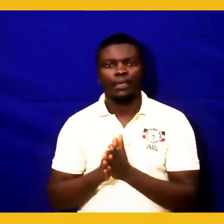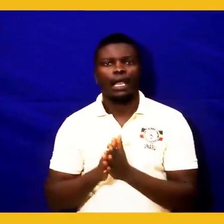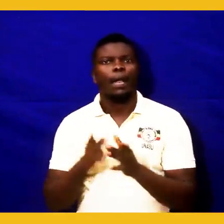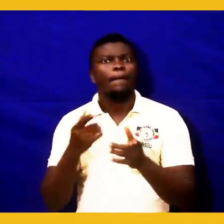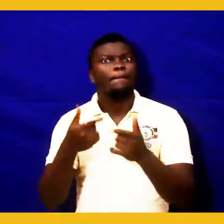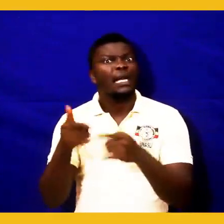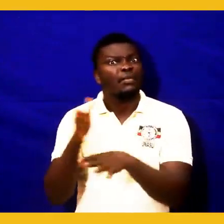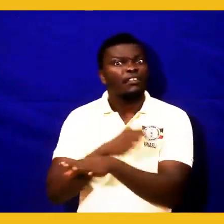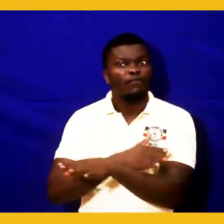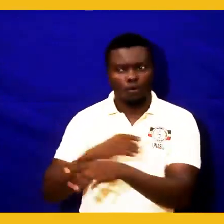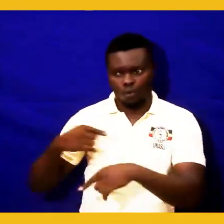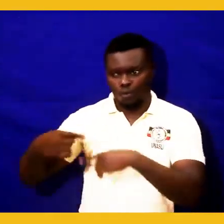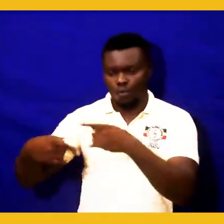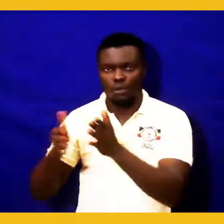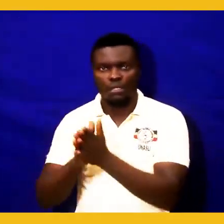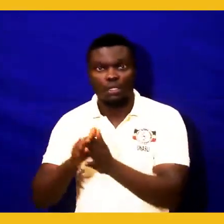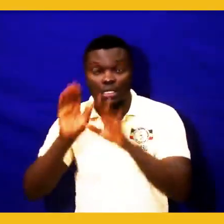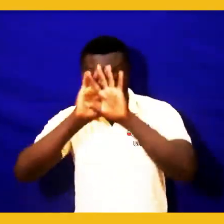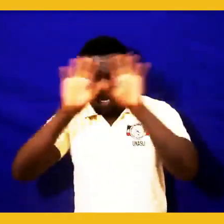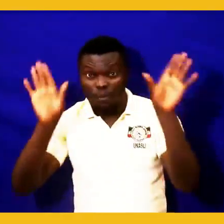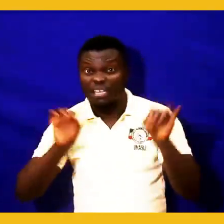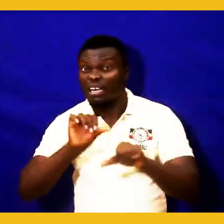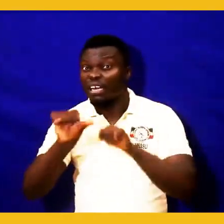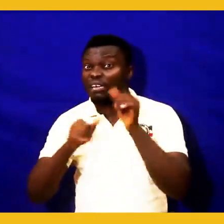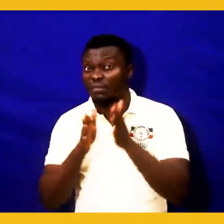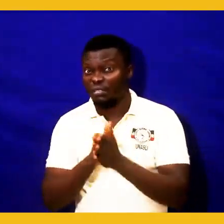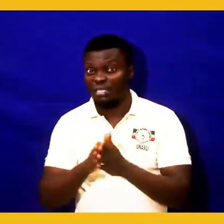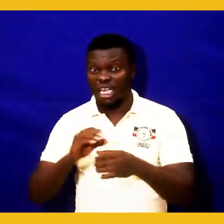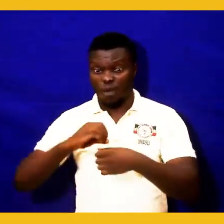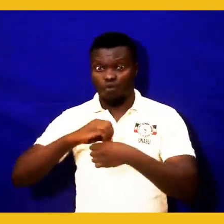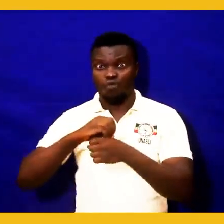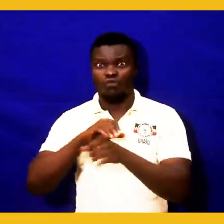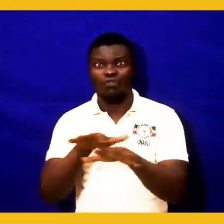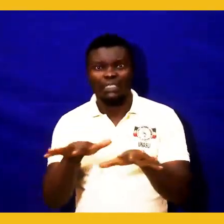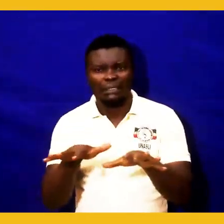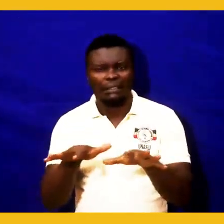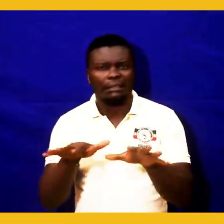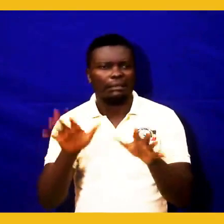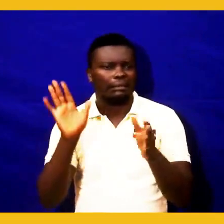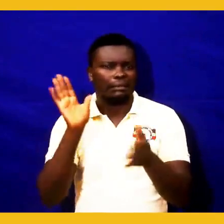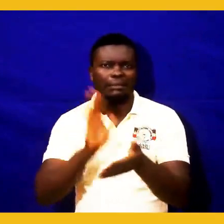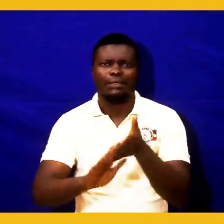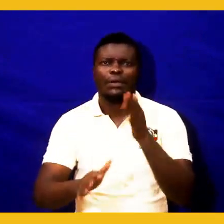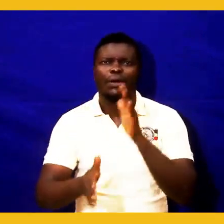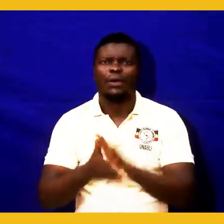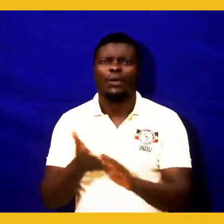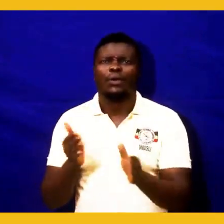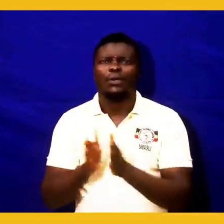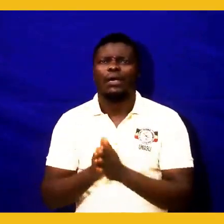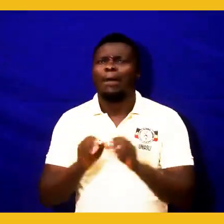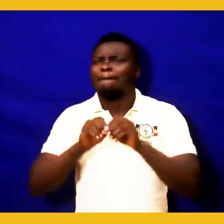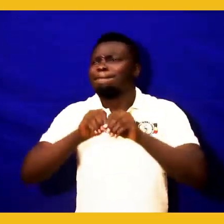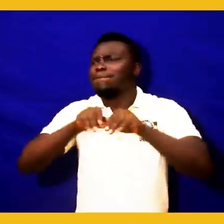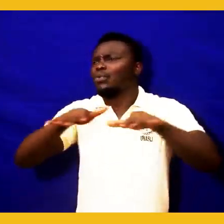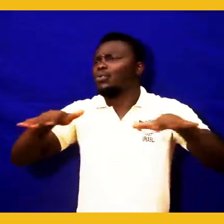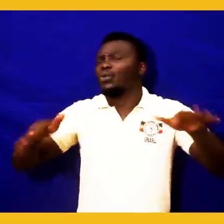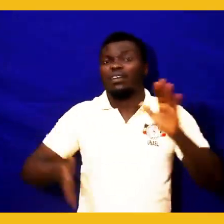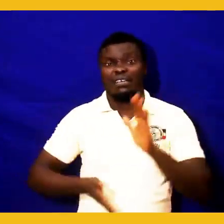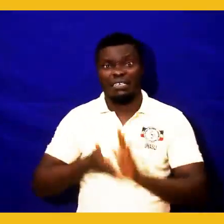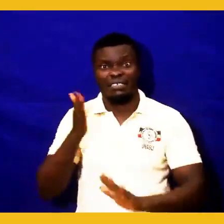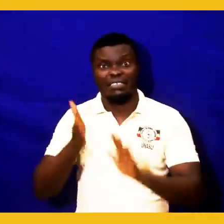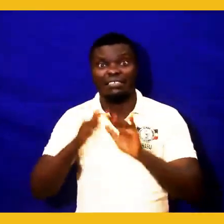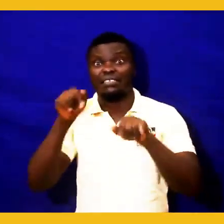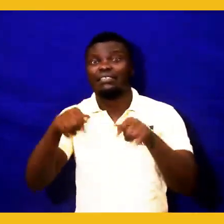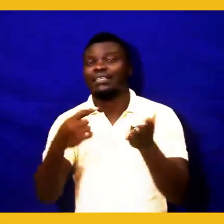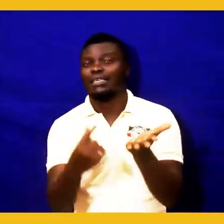You must be aware that we have the deadly COVID virus, which is spreading at a very